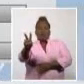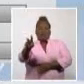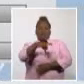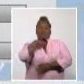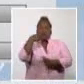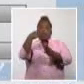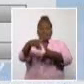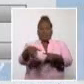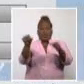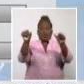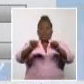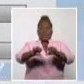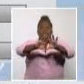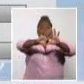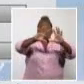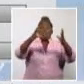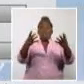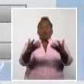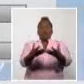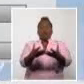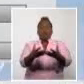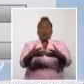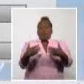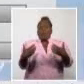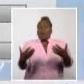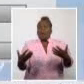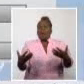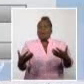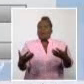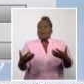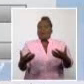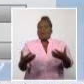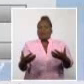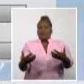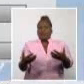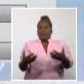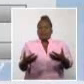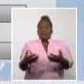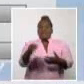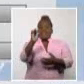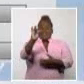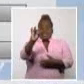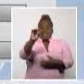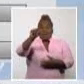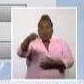243,312 have died. The world's lethality is of